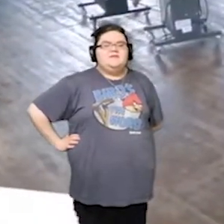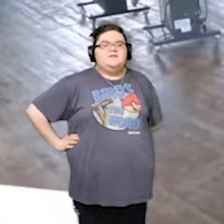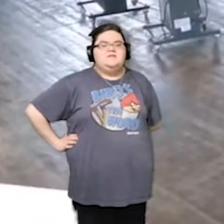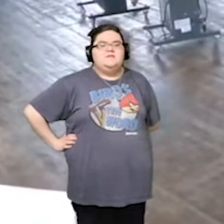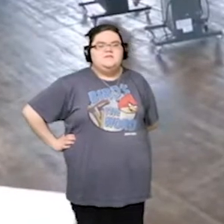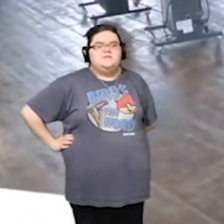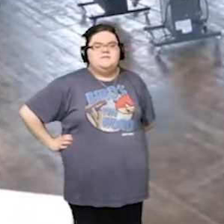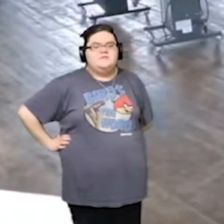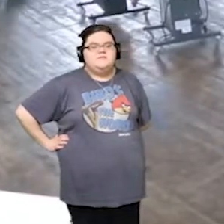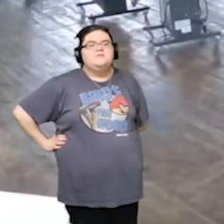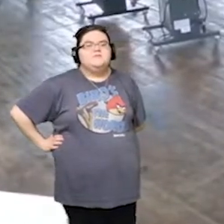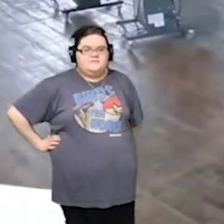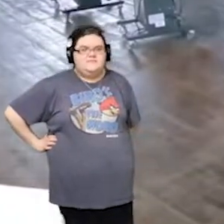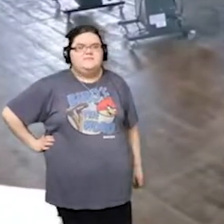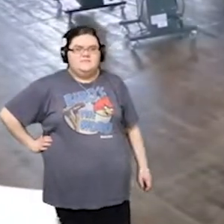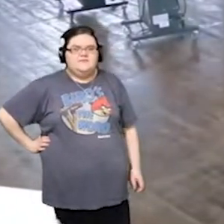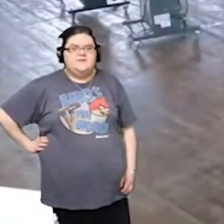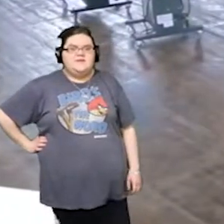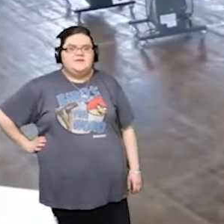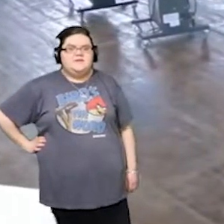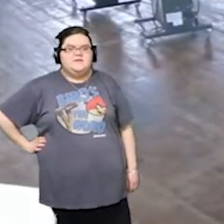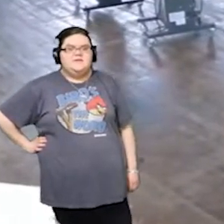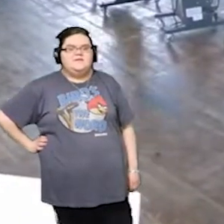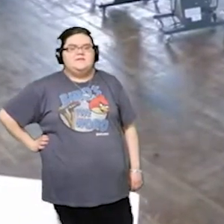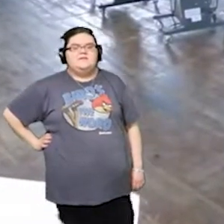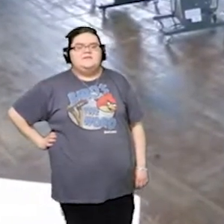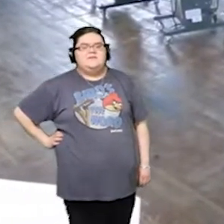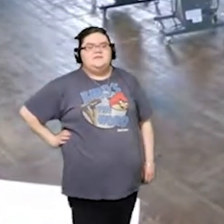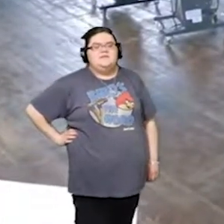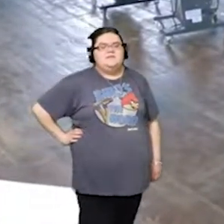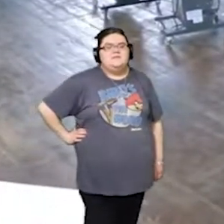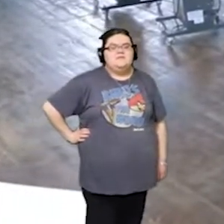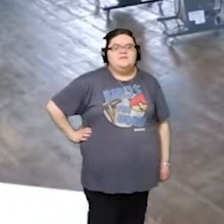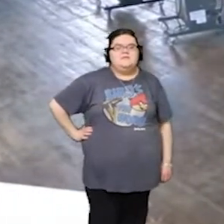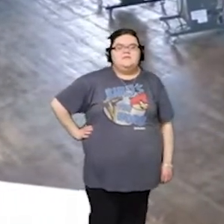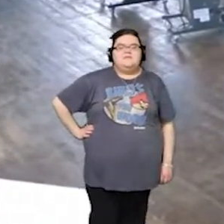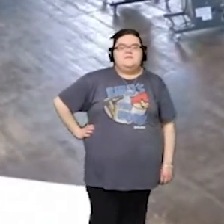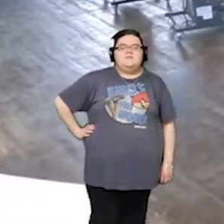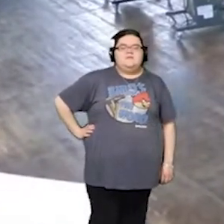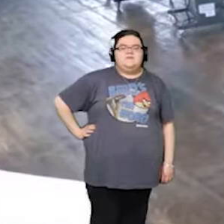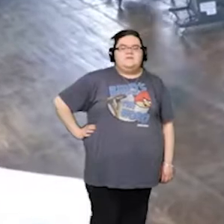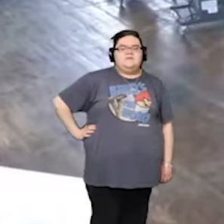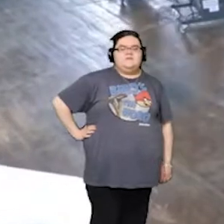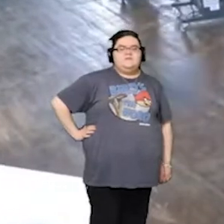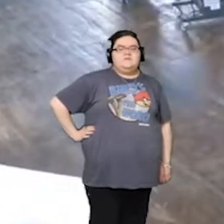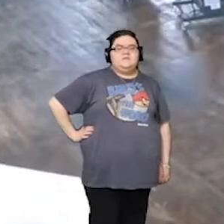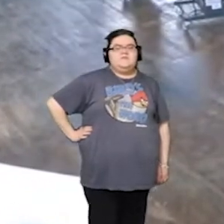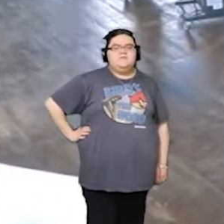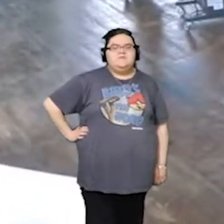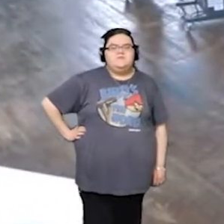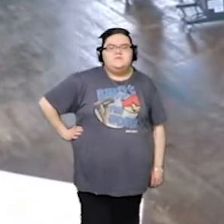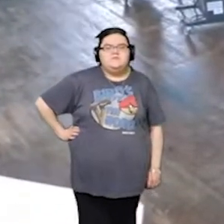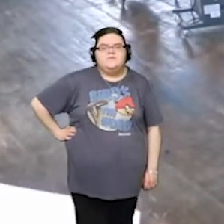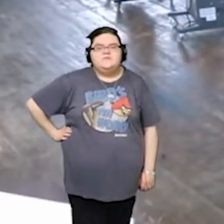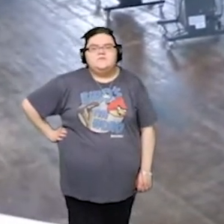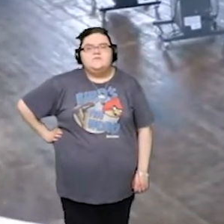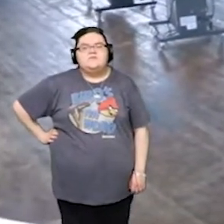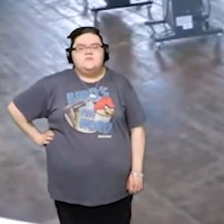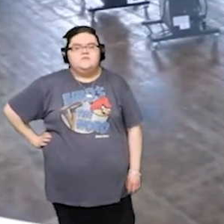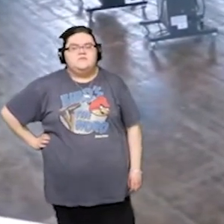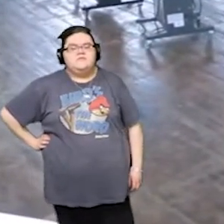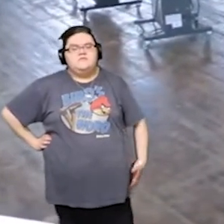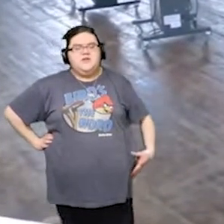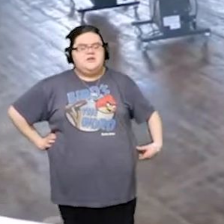possible. And then I'll try and hide the wire. This just plugs in like that. And then I mic the boys up. And when we're ready to roll, all I do is just slide this trigger up